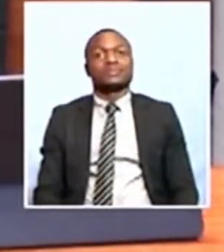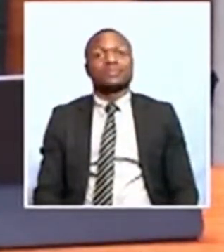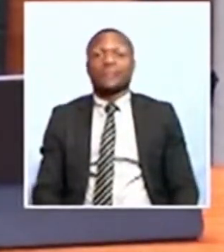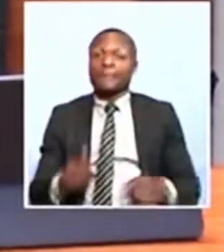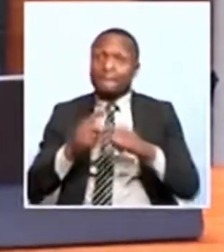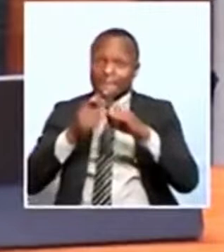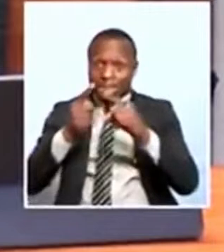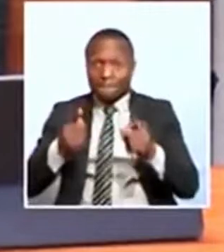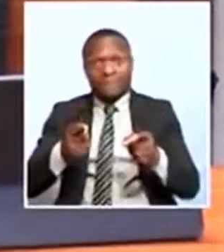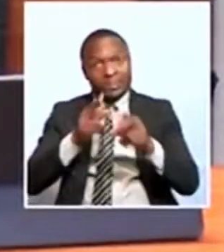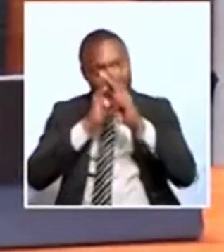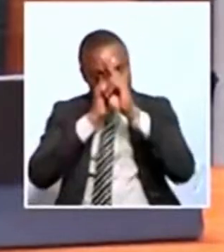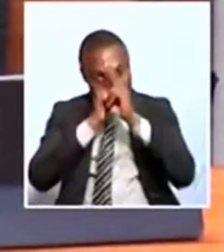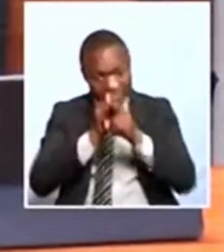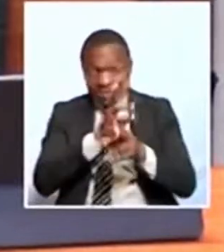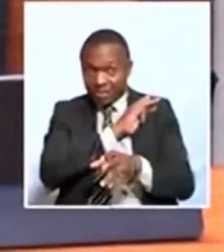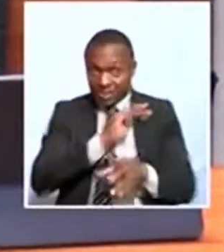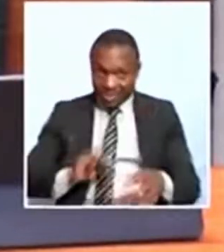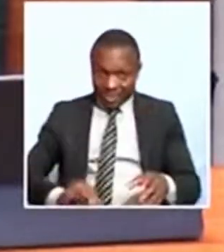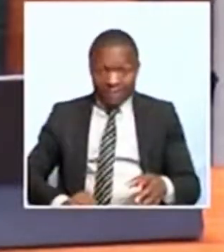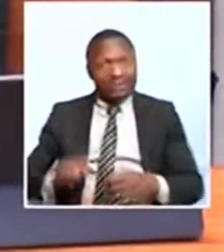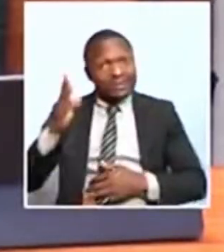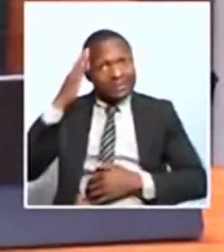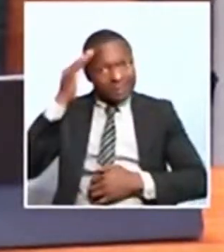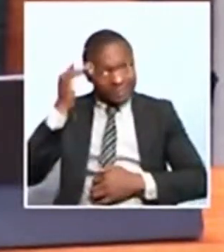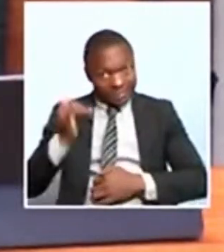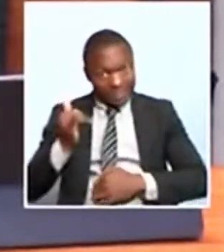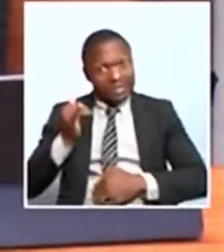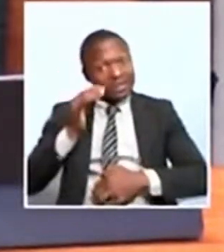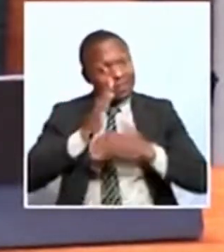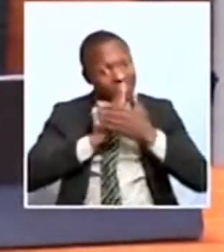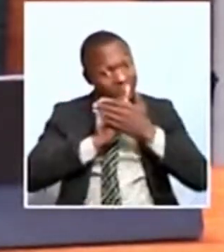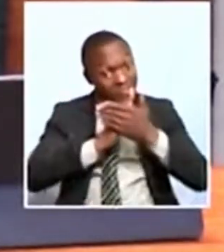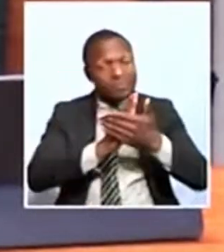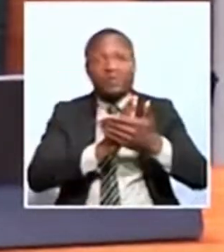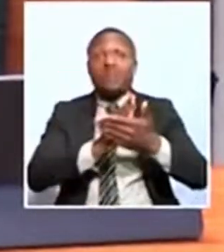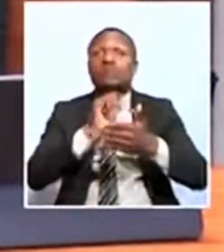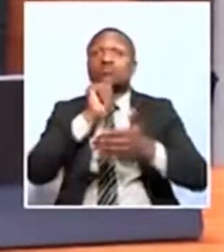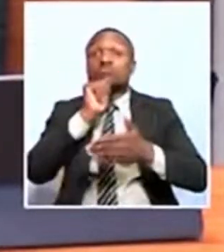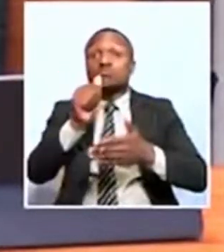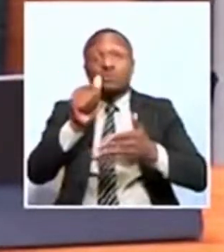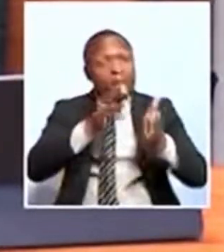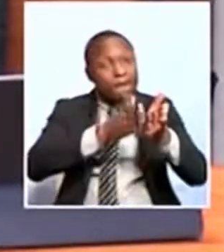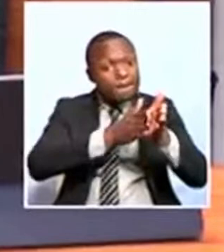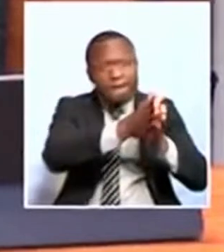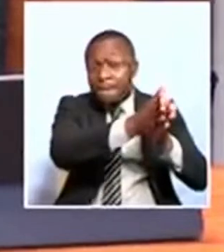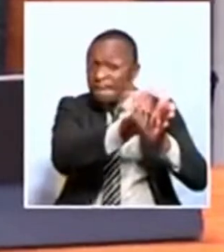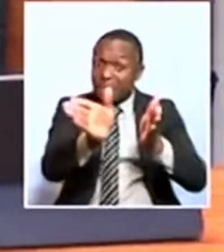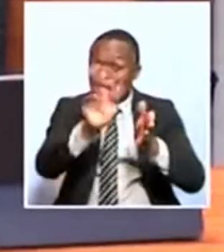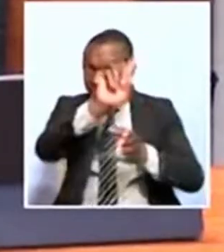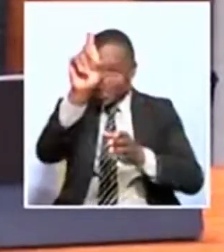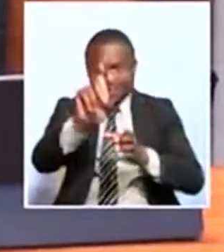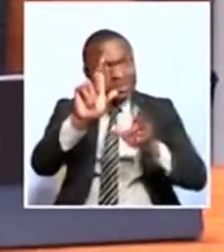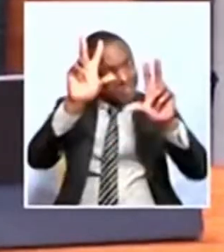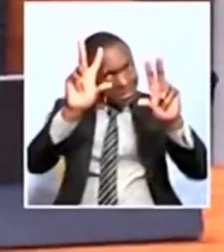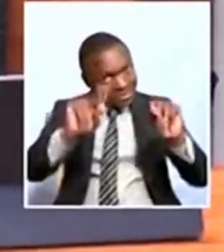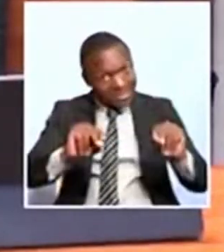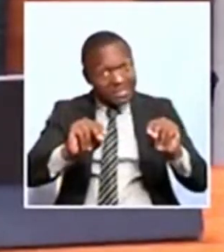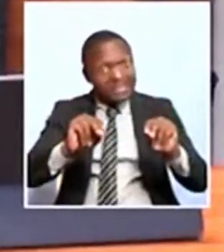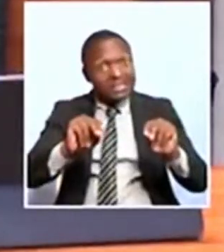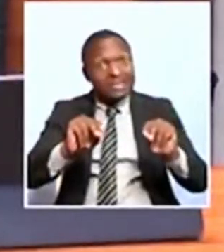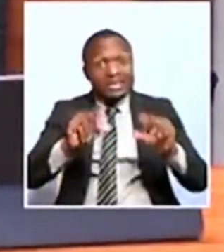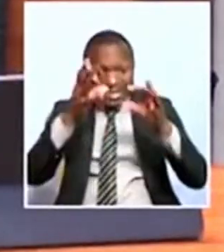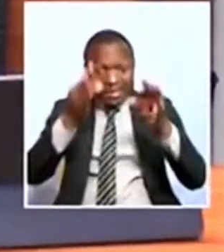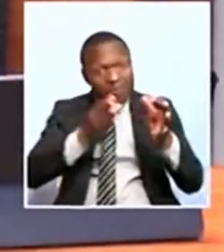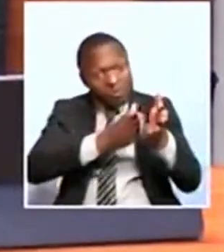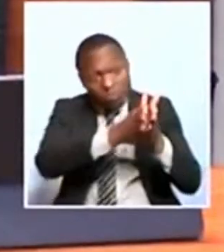However, honorable members, I think that's why I guided to say, let's not move away from the question. The minute we